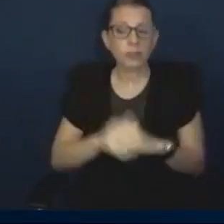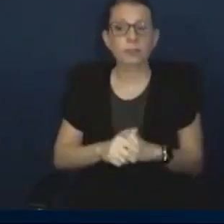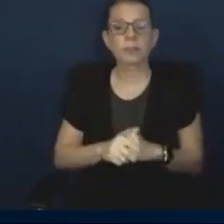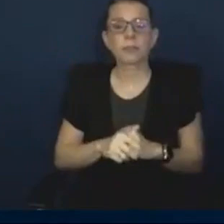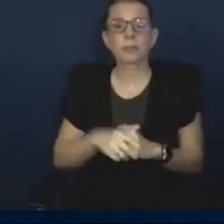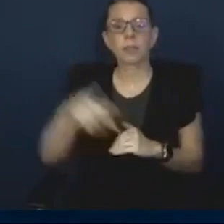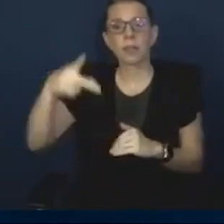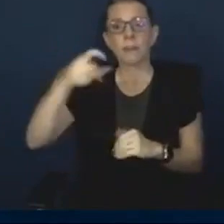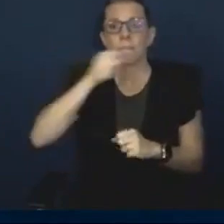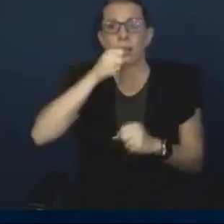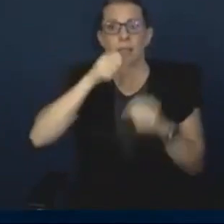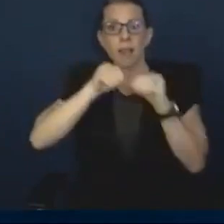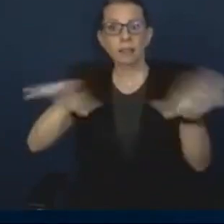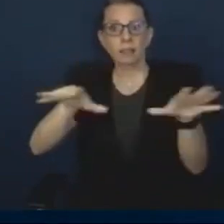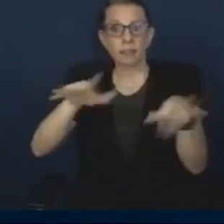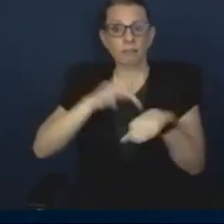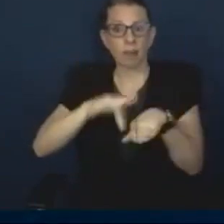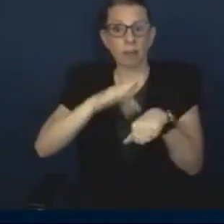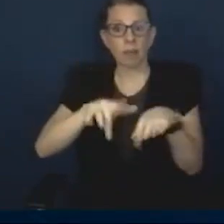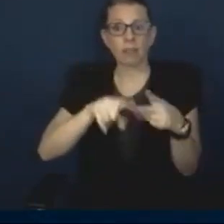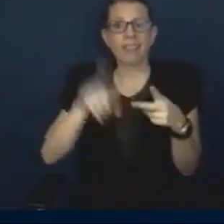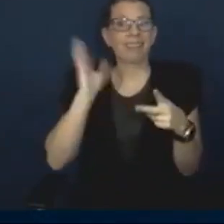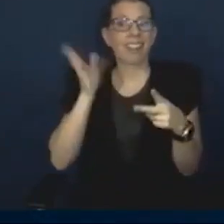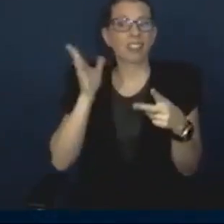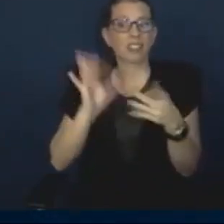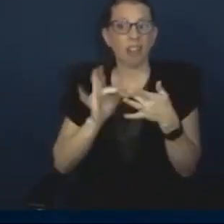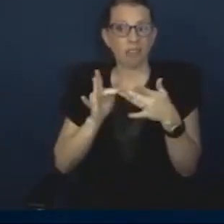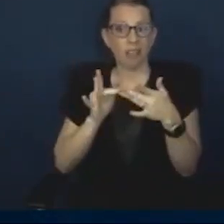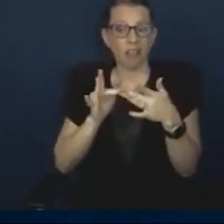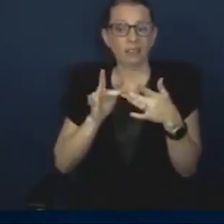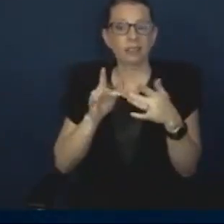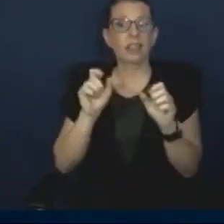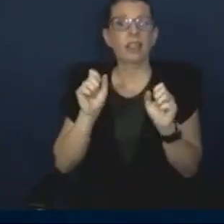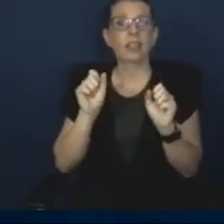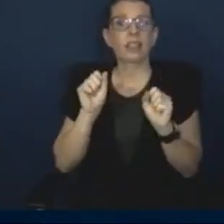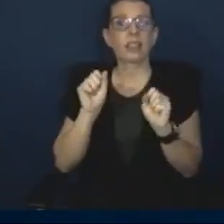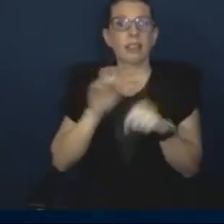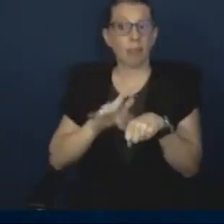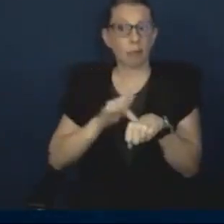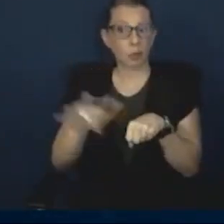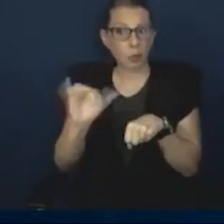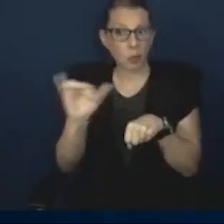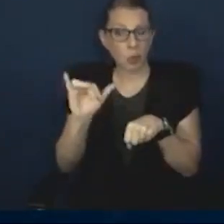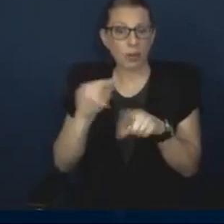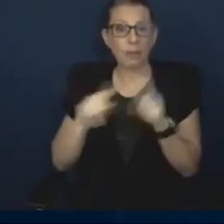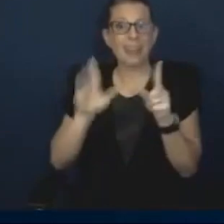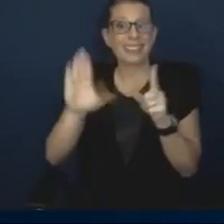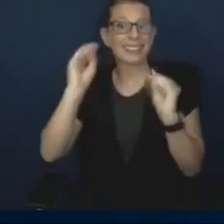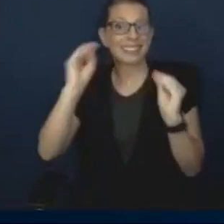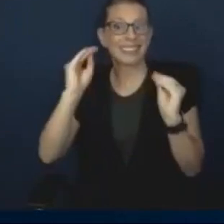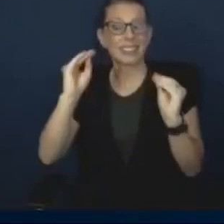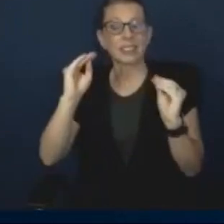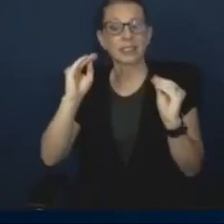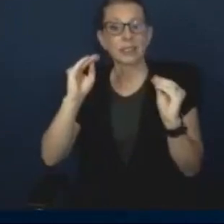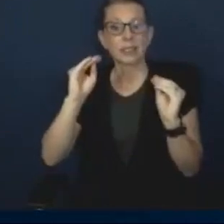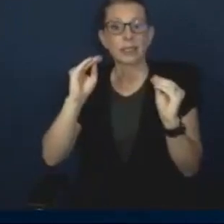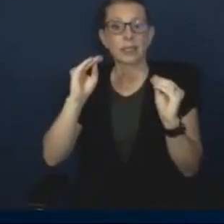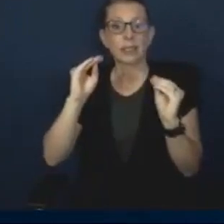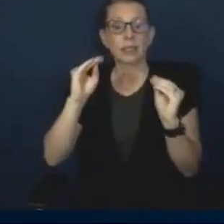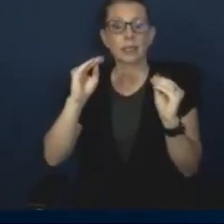available. He has lectures online available. But overall, his method of teaching, his way of teaching and getting complex